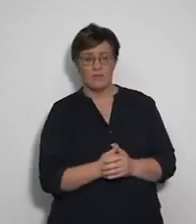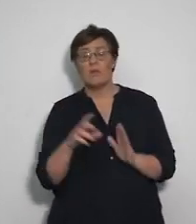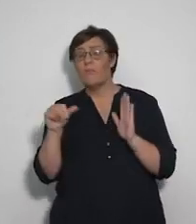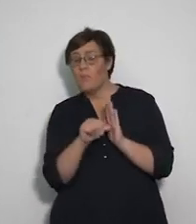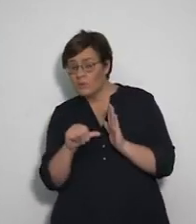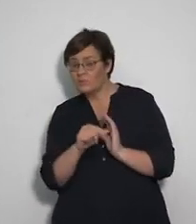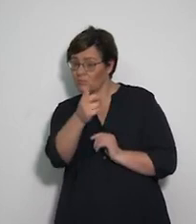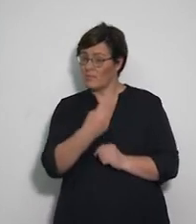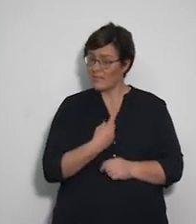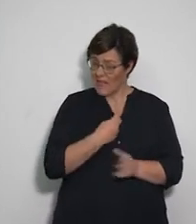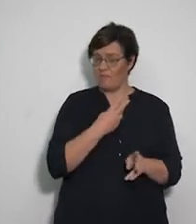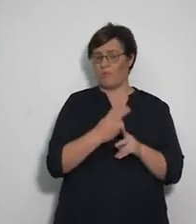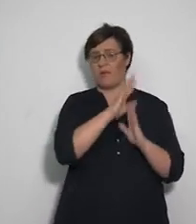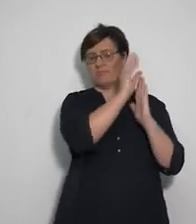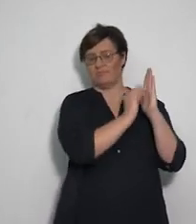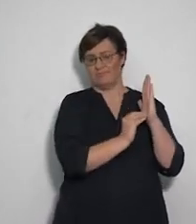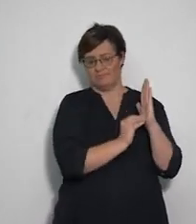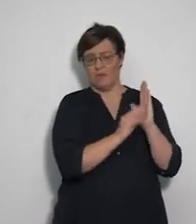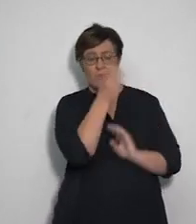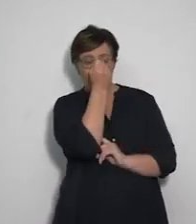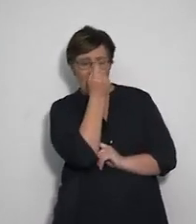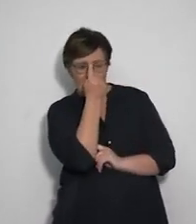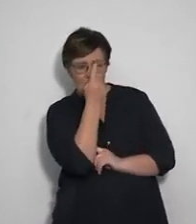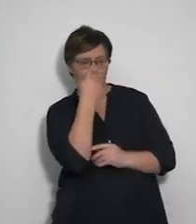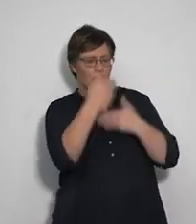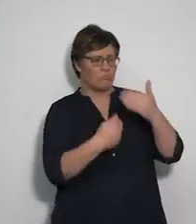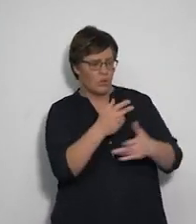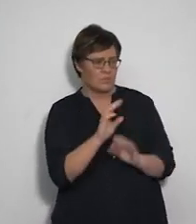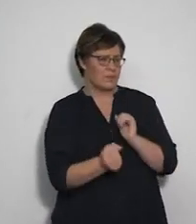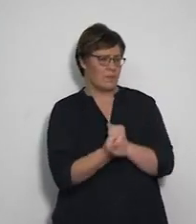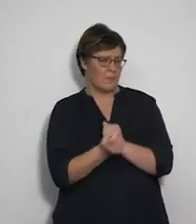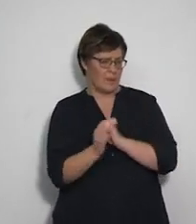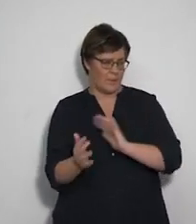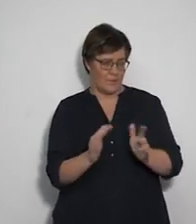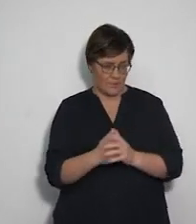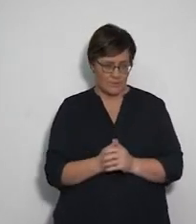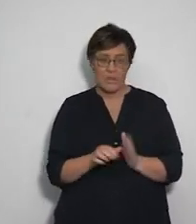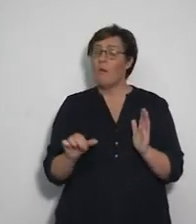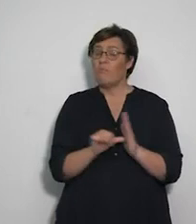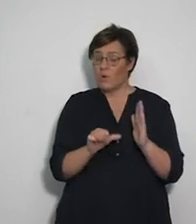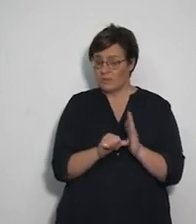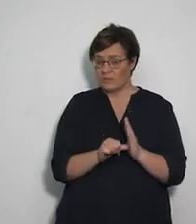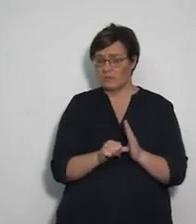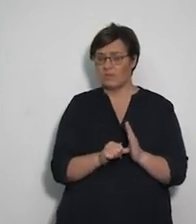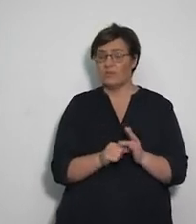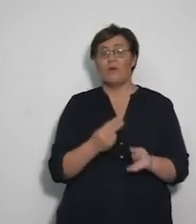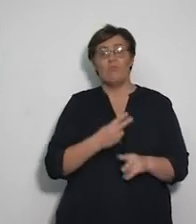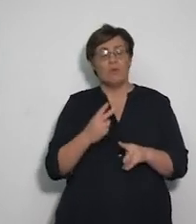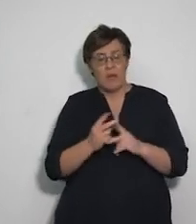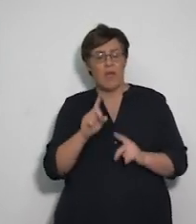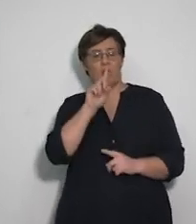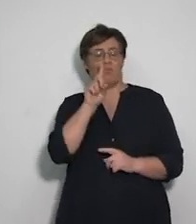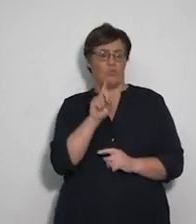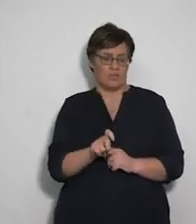it's important that you prepare some notes on these and understand how these processes occur. They're very important in terms of preparing for